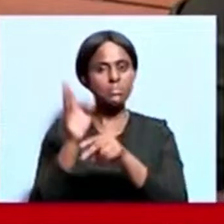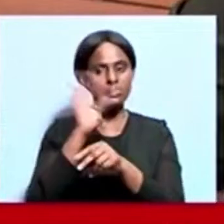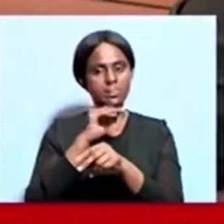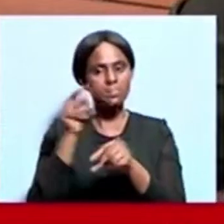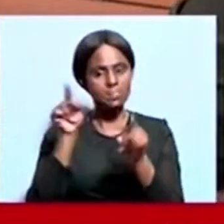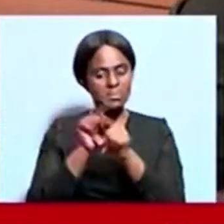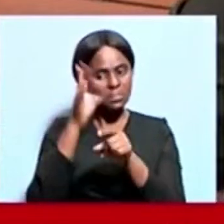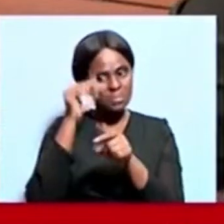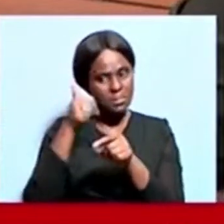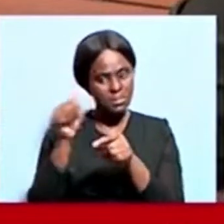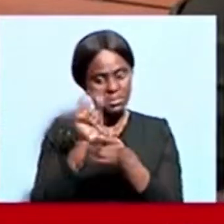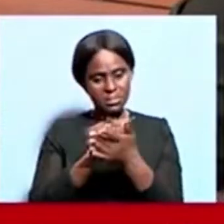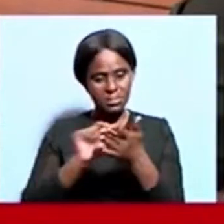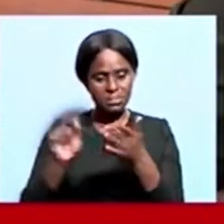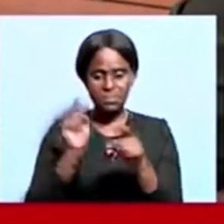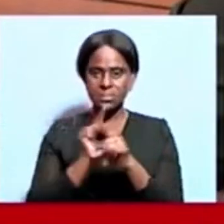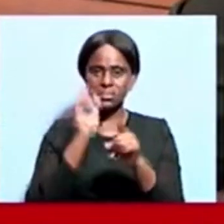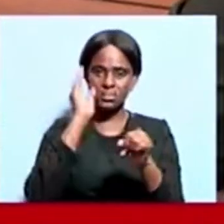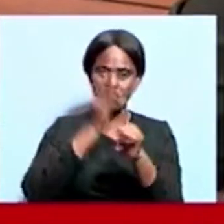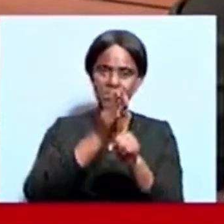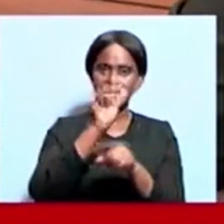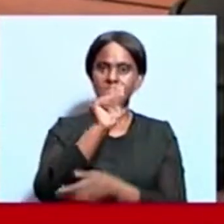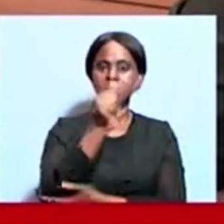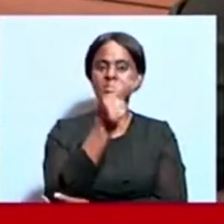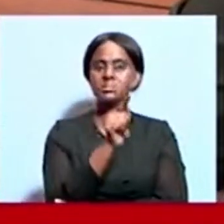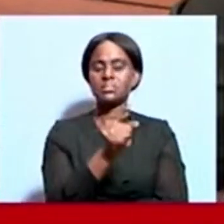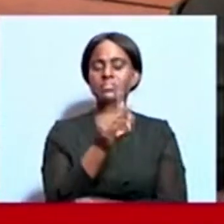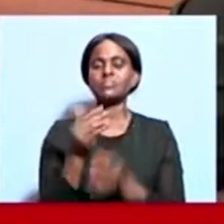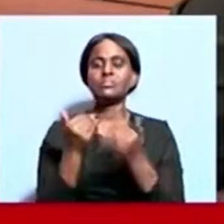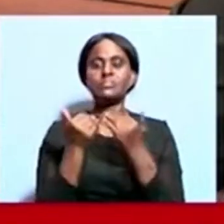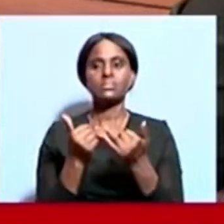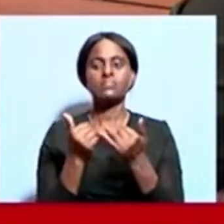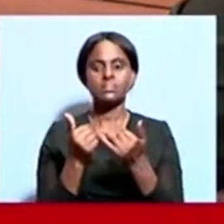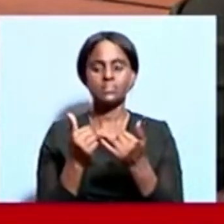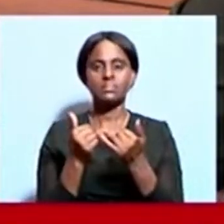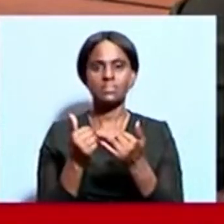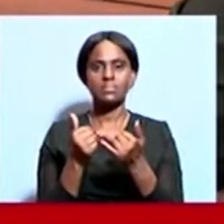why did you write to Attorney General now,